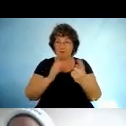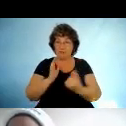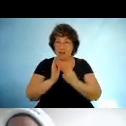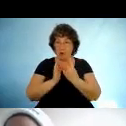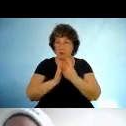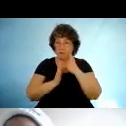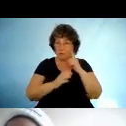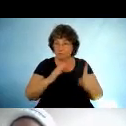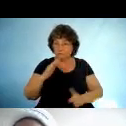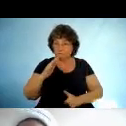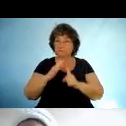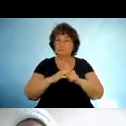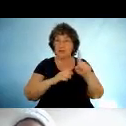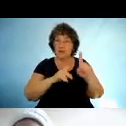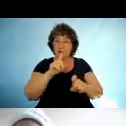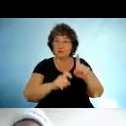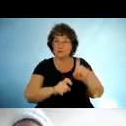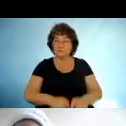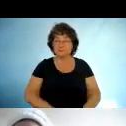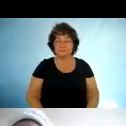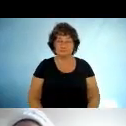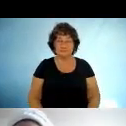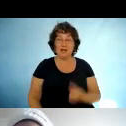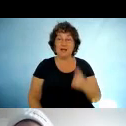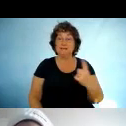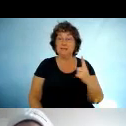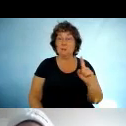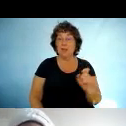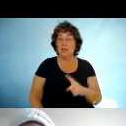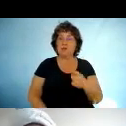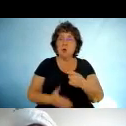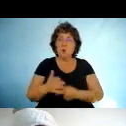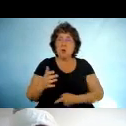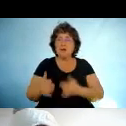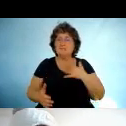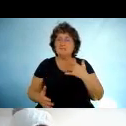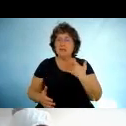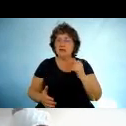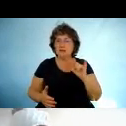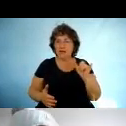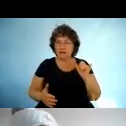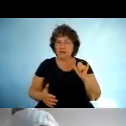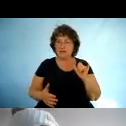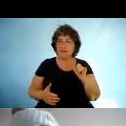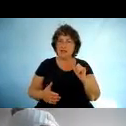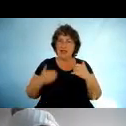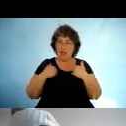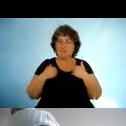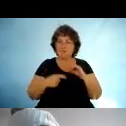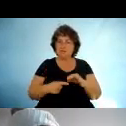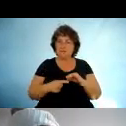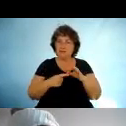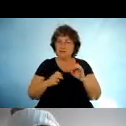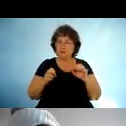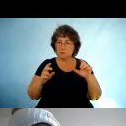it like being in special education? Do you feel like you did better than you were given